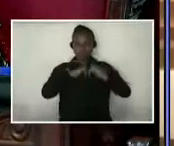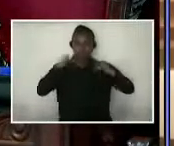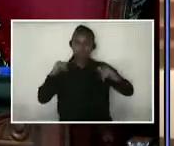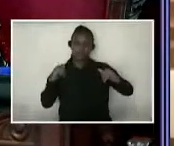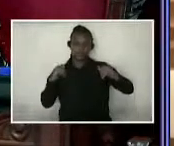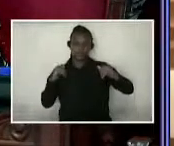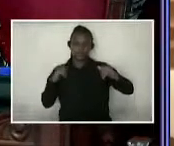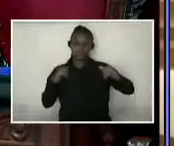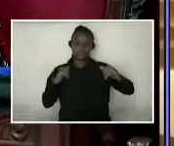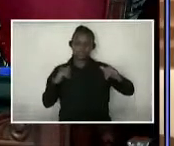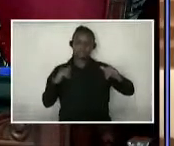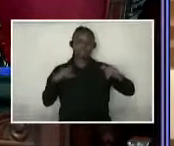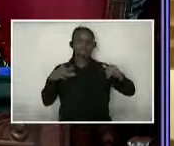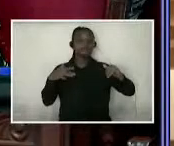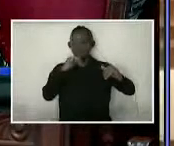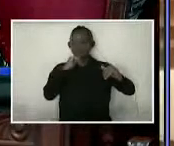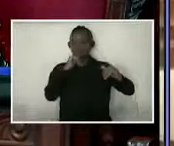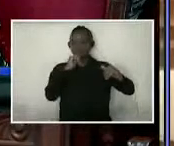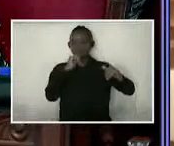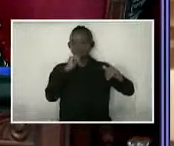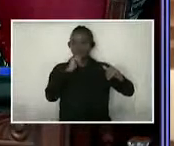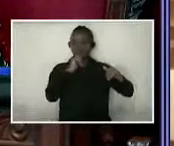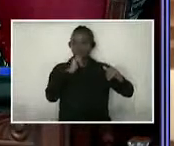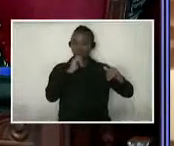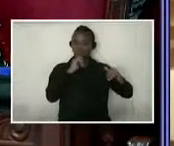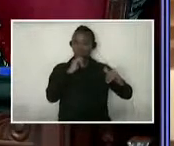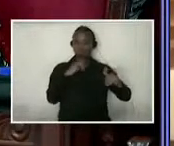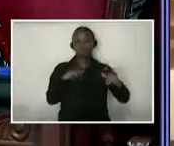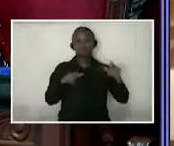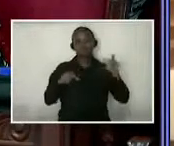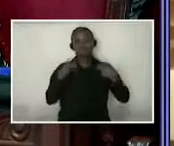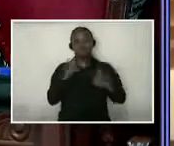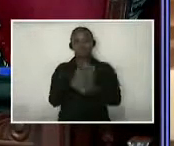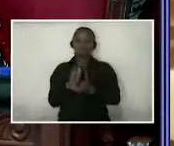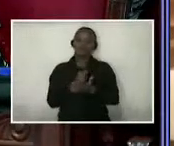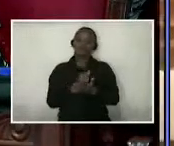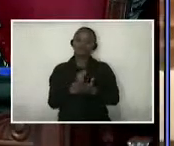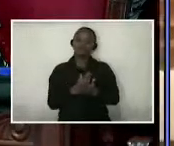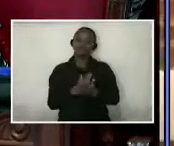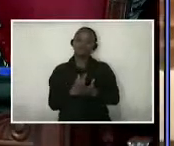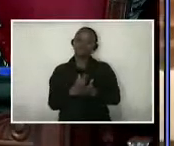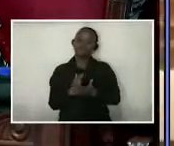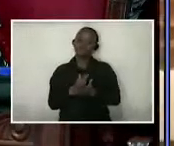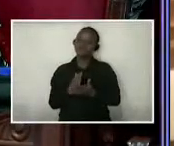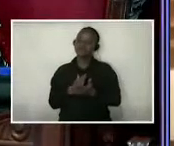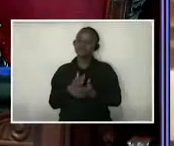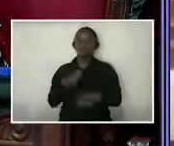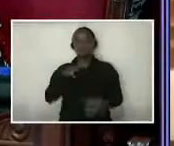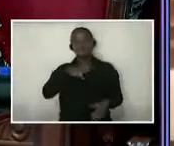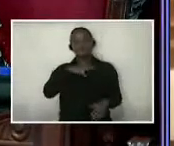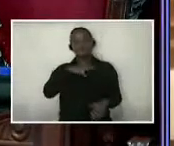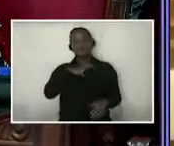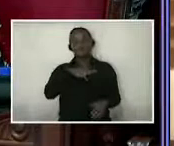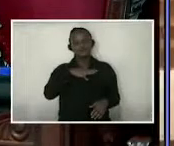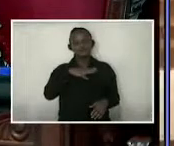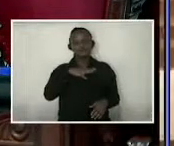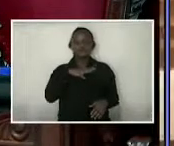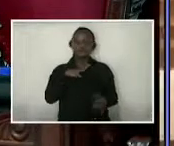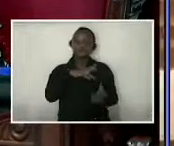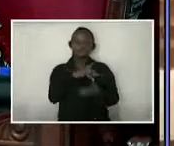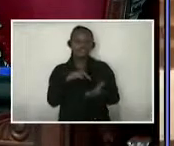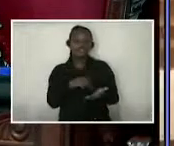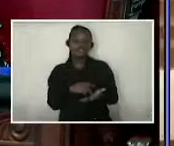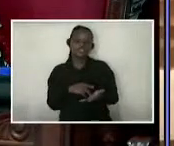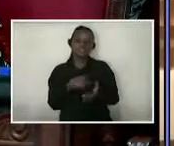inclusion. Horse trading, bargaining for positions, getting plum positions appears to be the order of the day. Coalitions can be